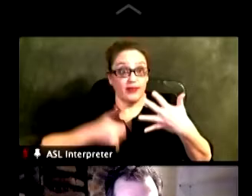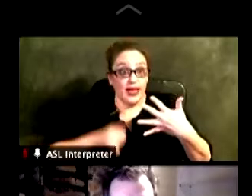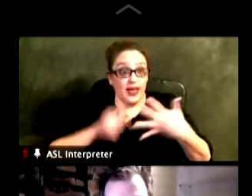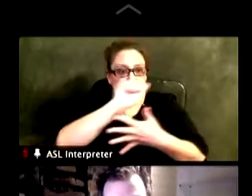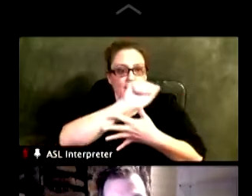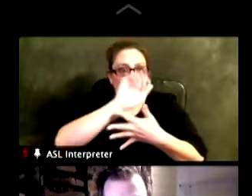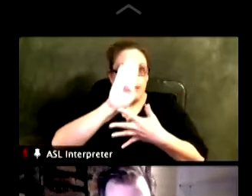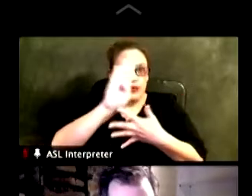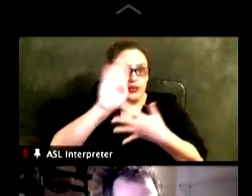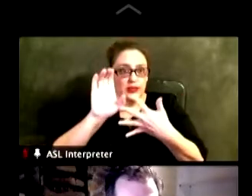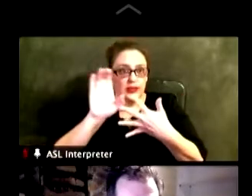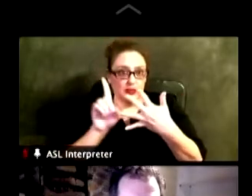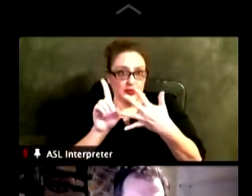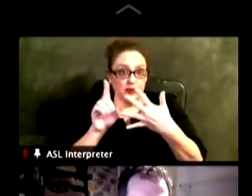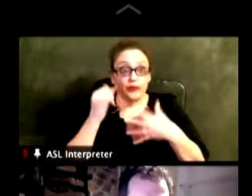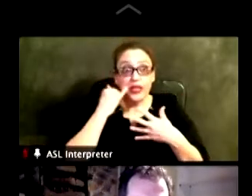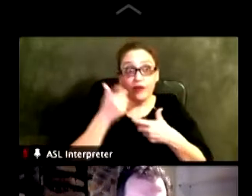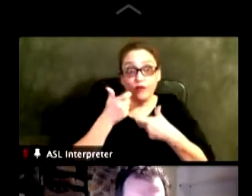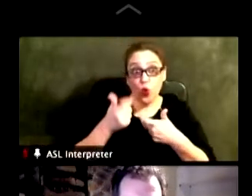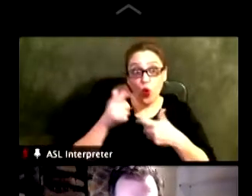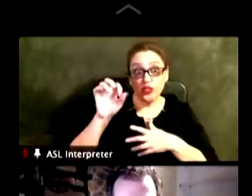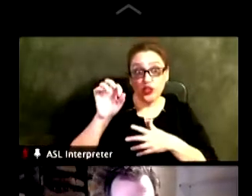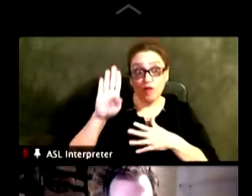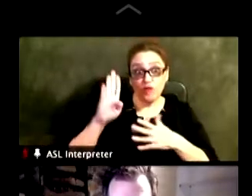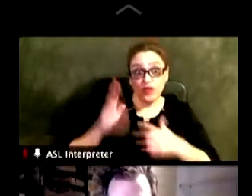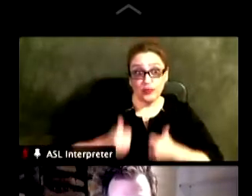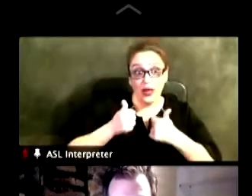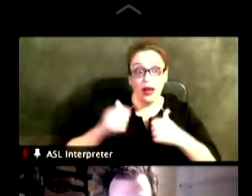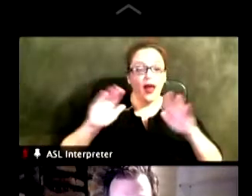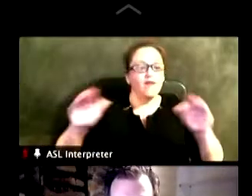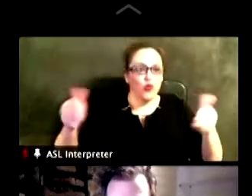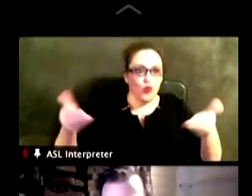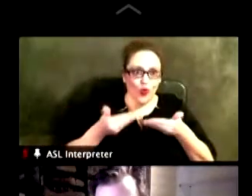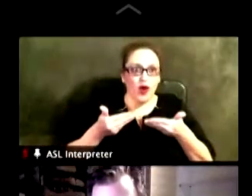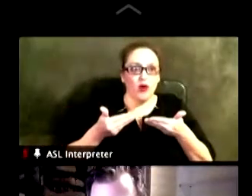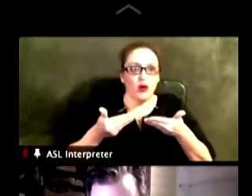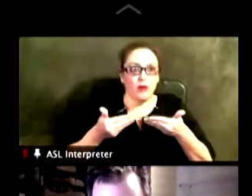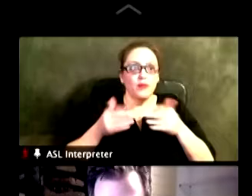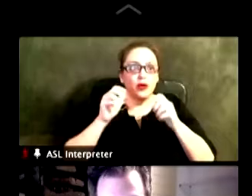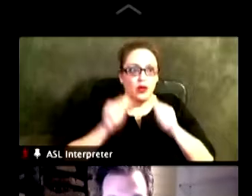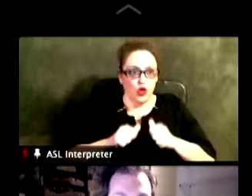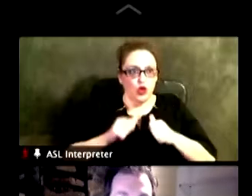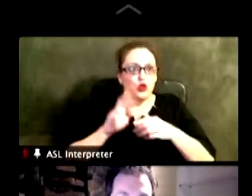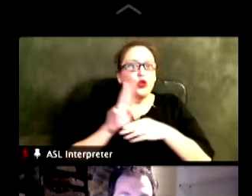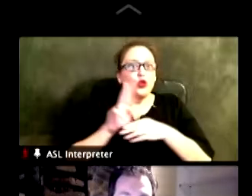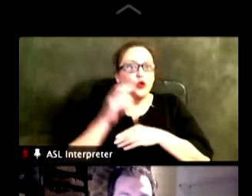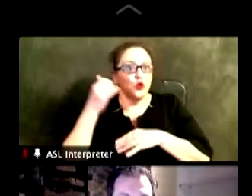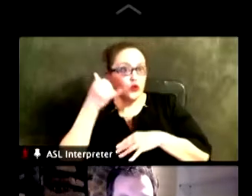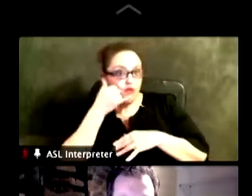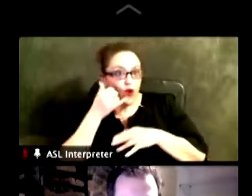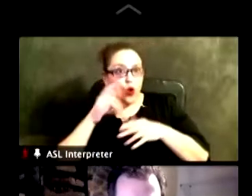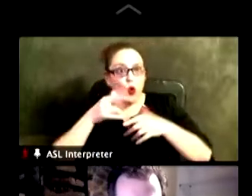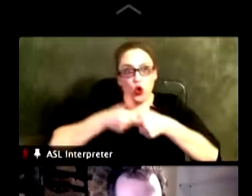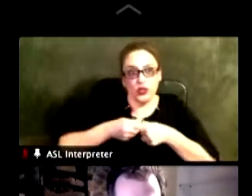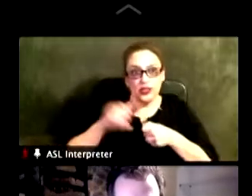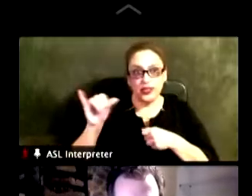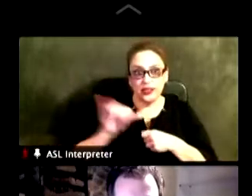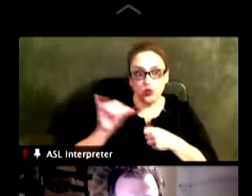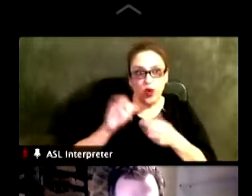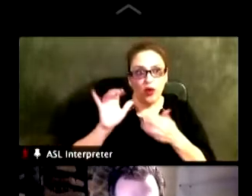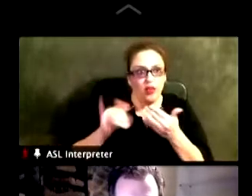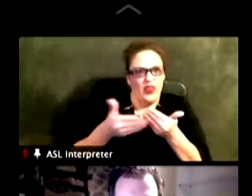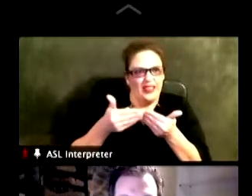watching on Facebook Live, we welcome you. You can provide responses via phone or text as well. That's the easiest way for us to work you